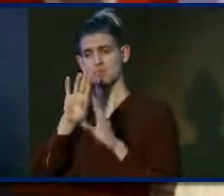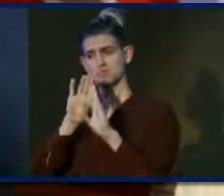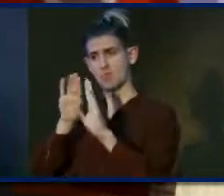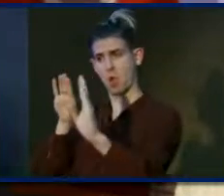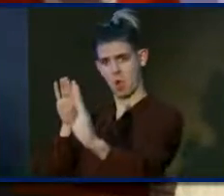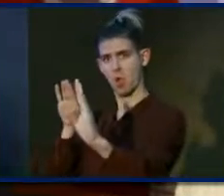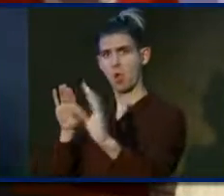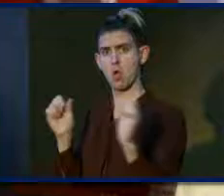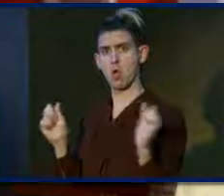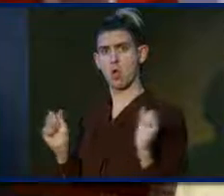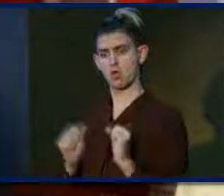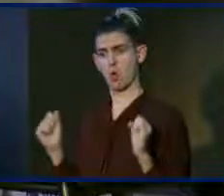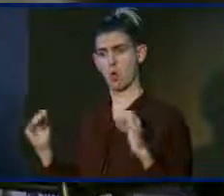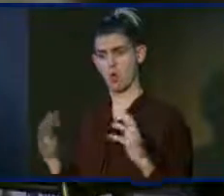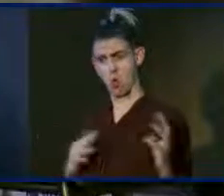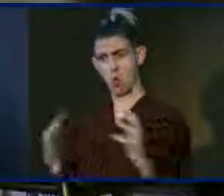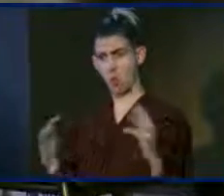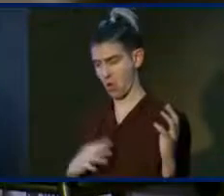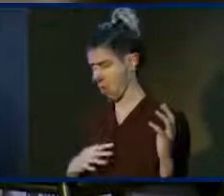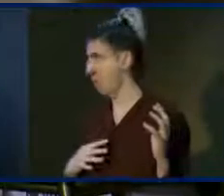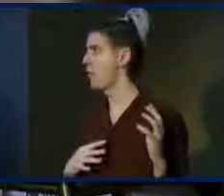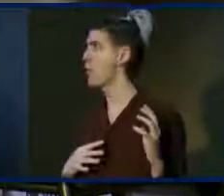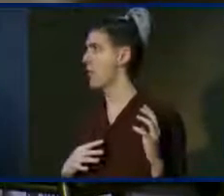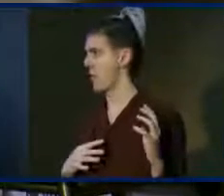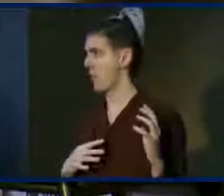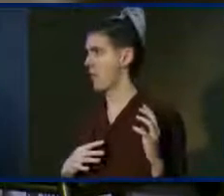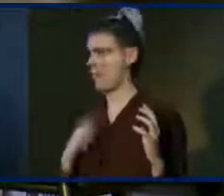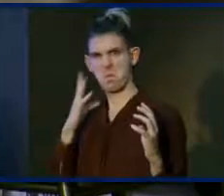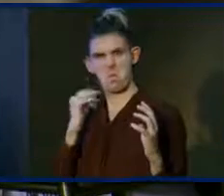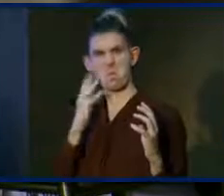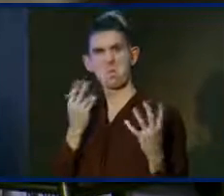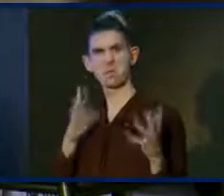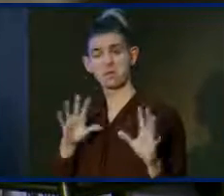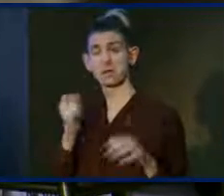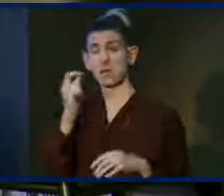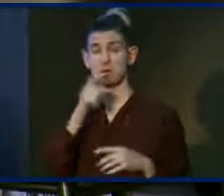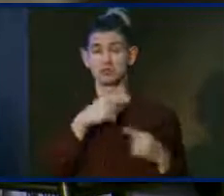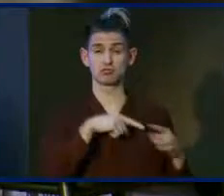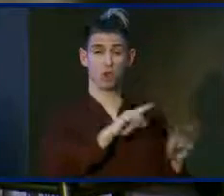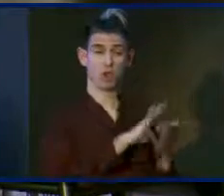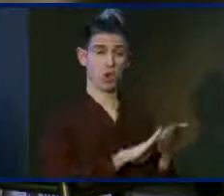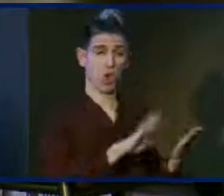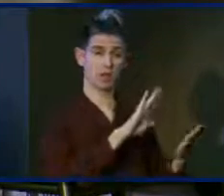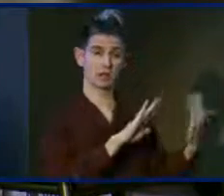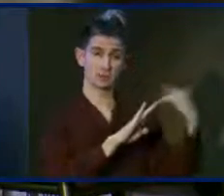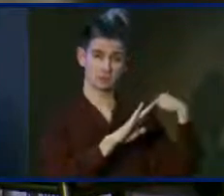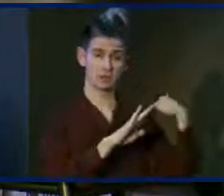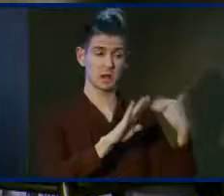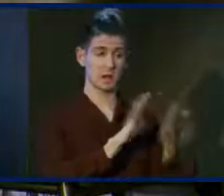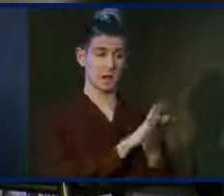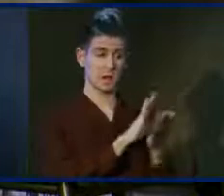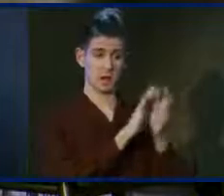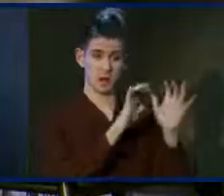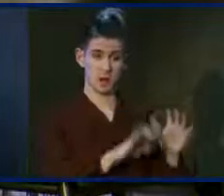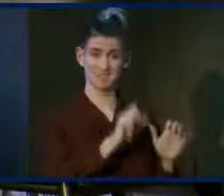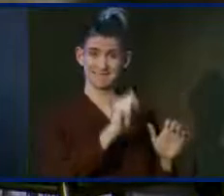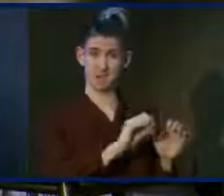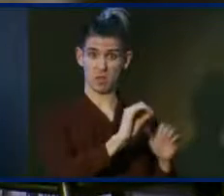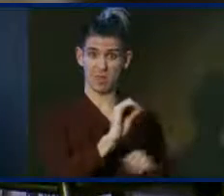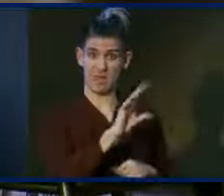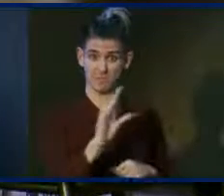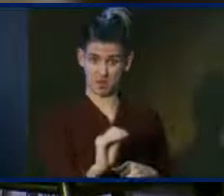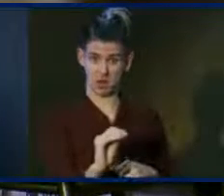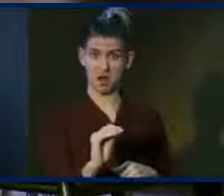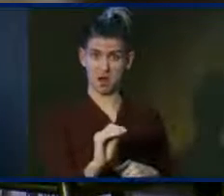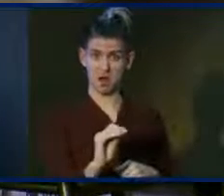end the way it did so suddenly. Actually, the longest paper I wrote in college was about how South Africa's apartheid system was so entrenched that